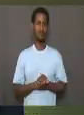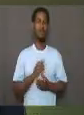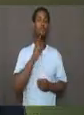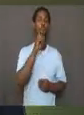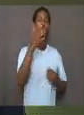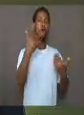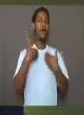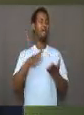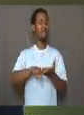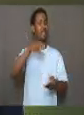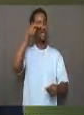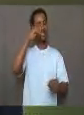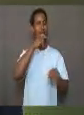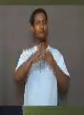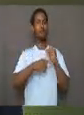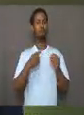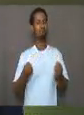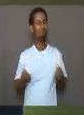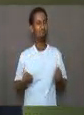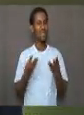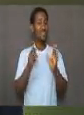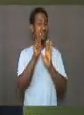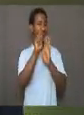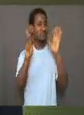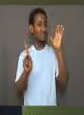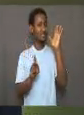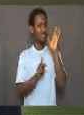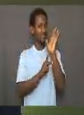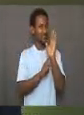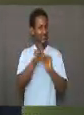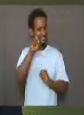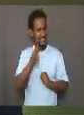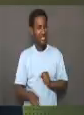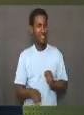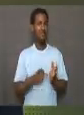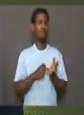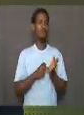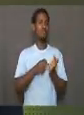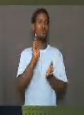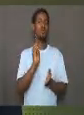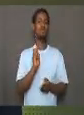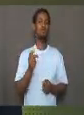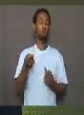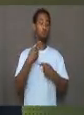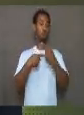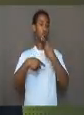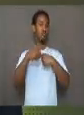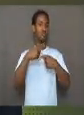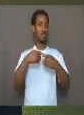you have learned about many principles necessary for democracy to